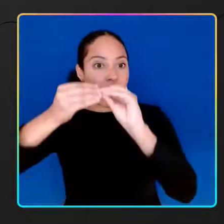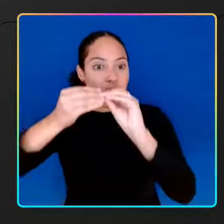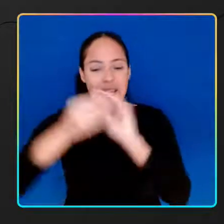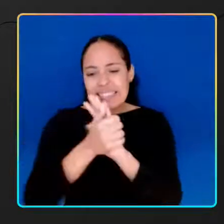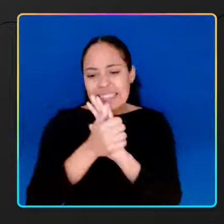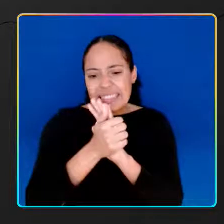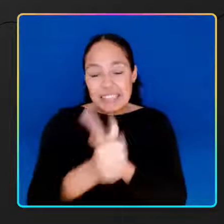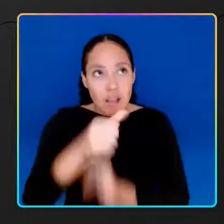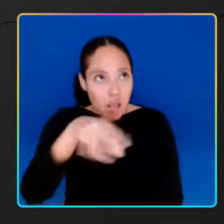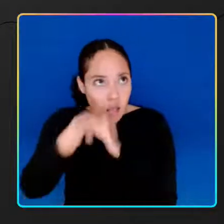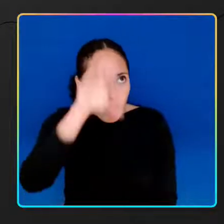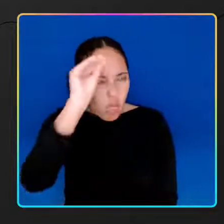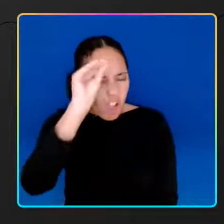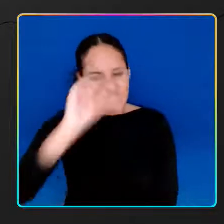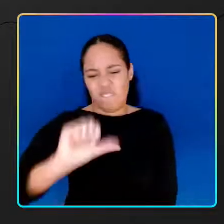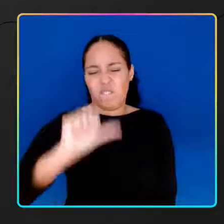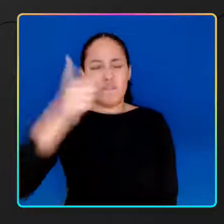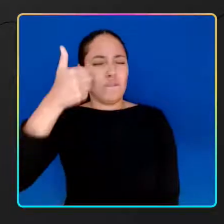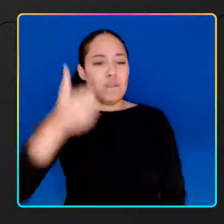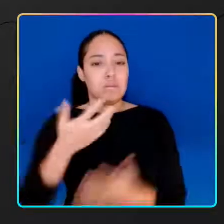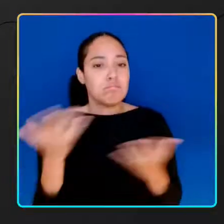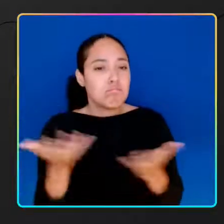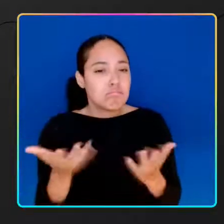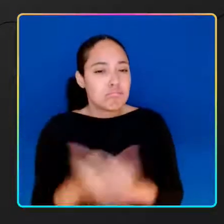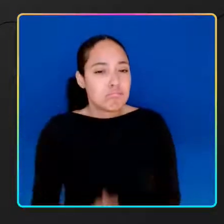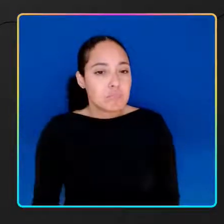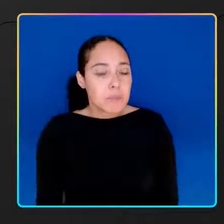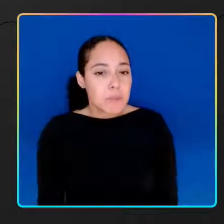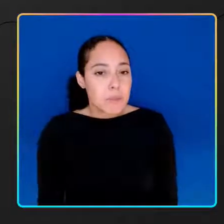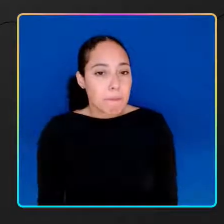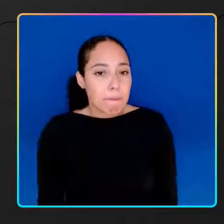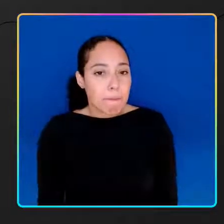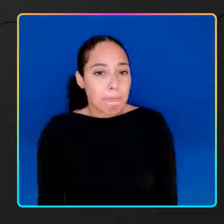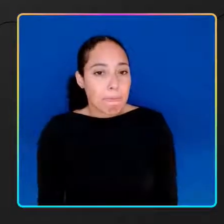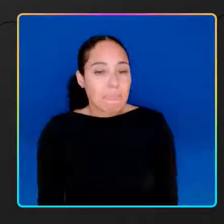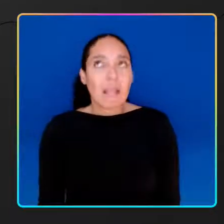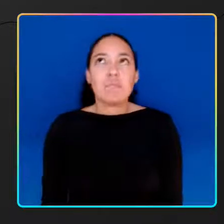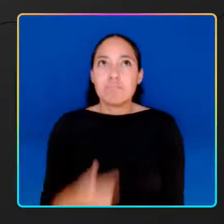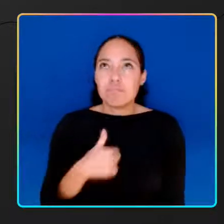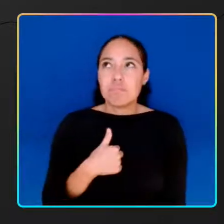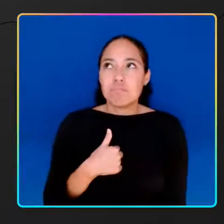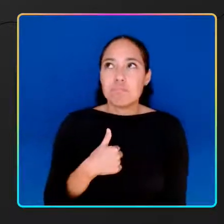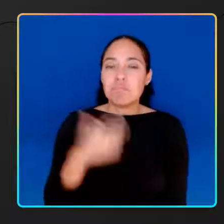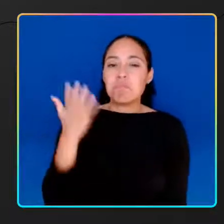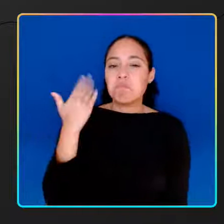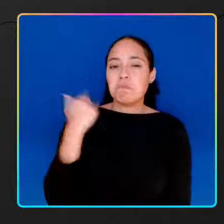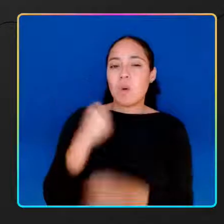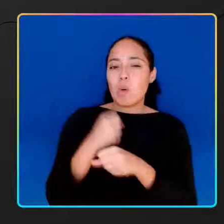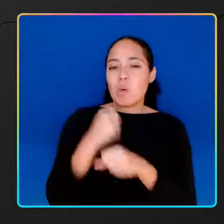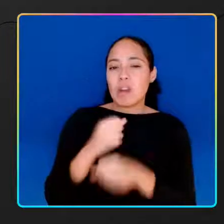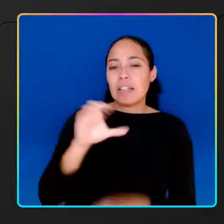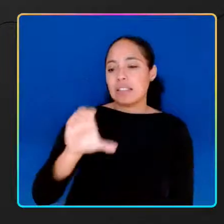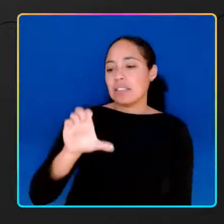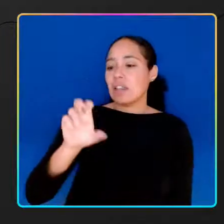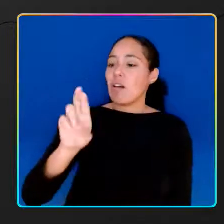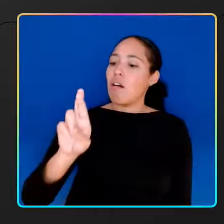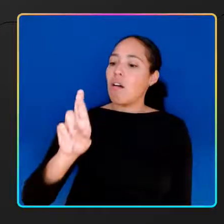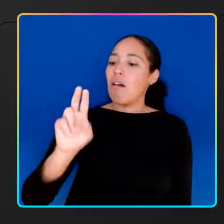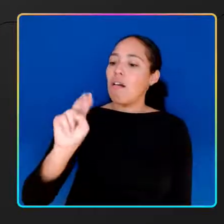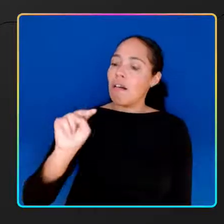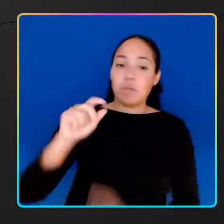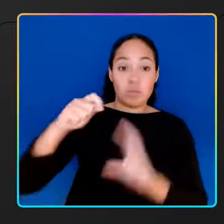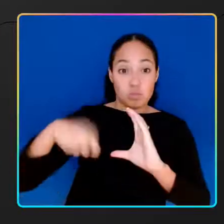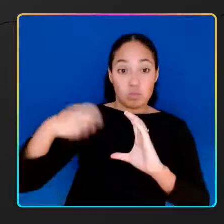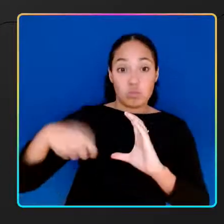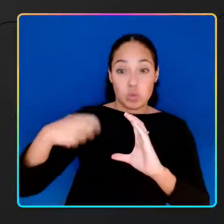That was a text analytics. I working in a CRM project. They get feedback from customer and they want to analyze that.